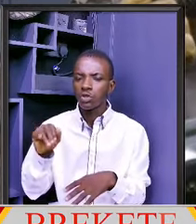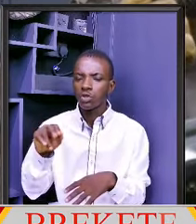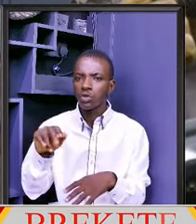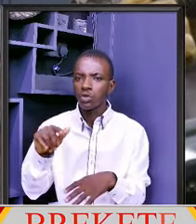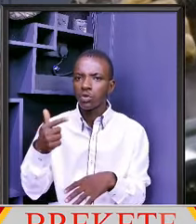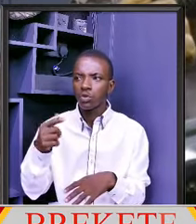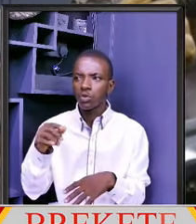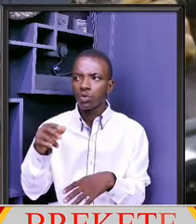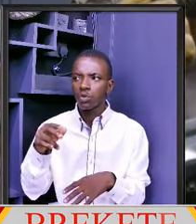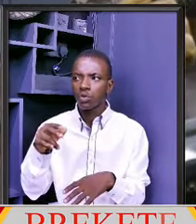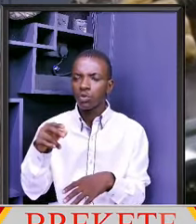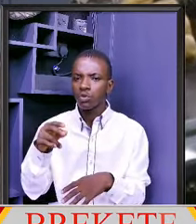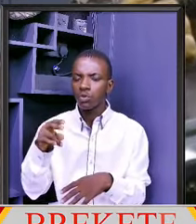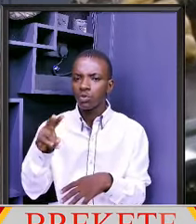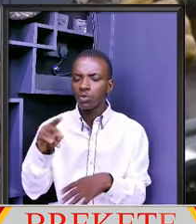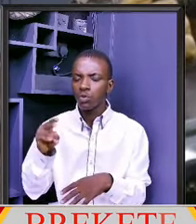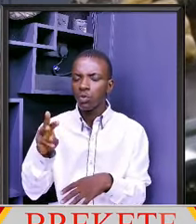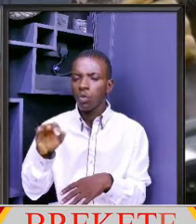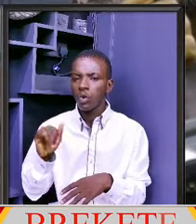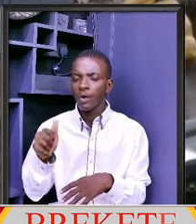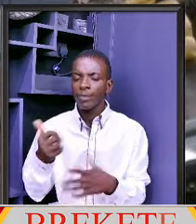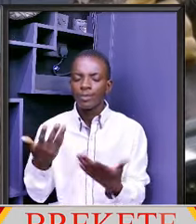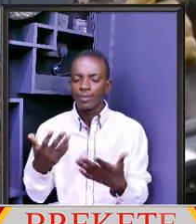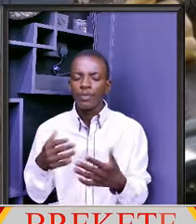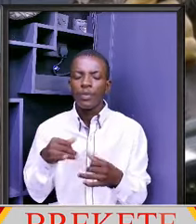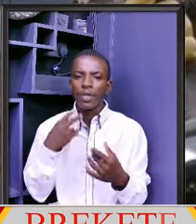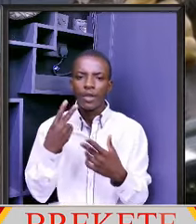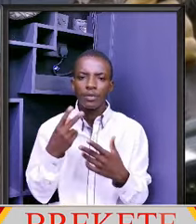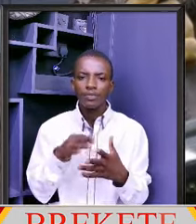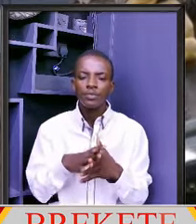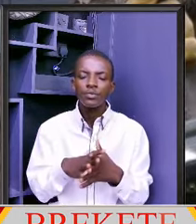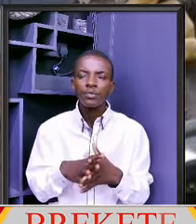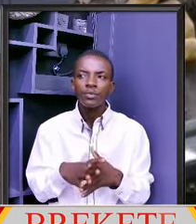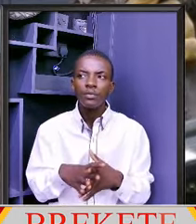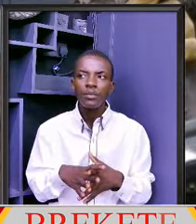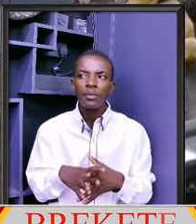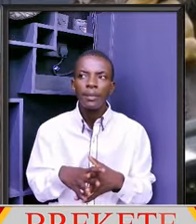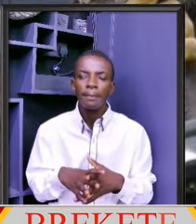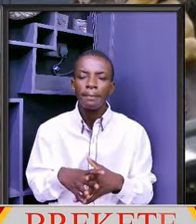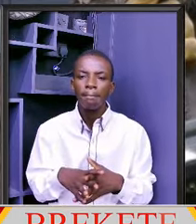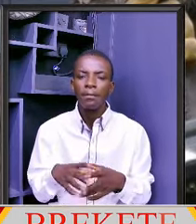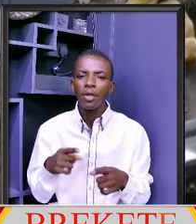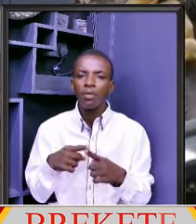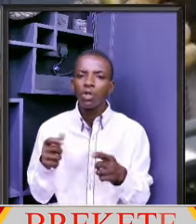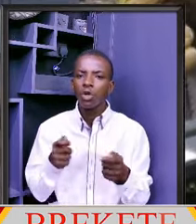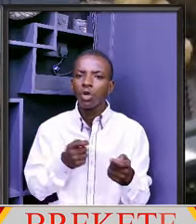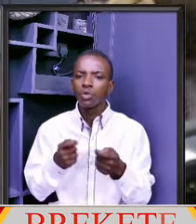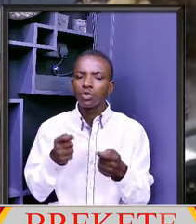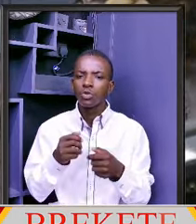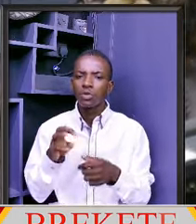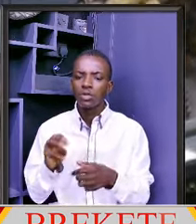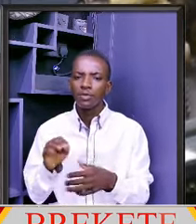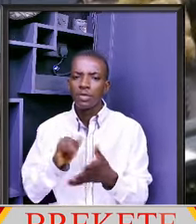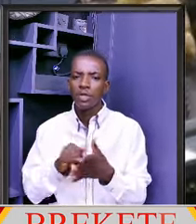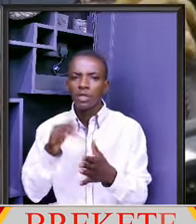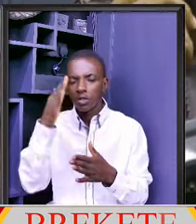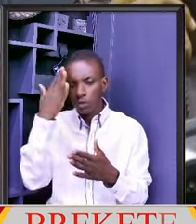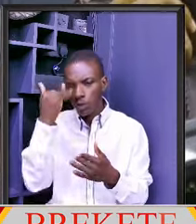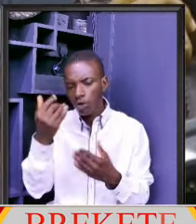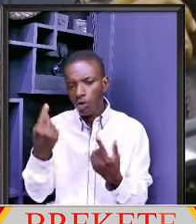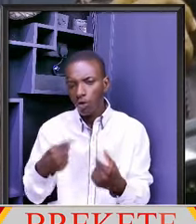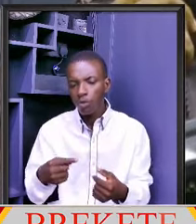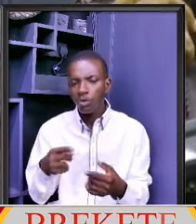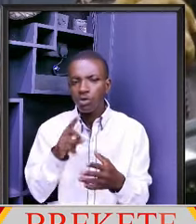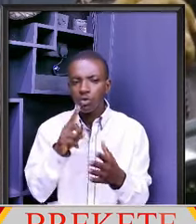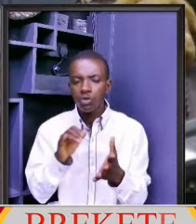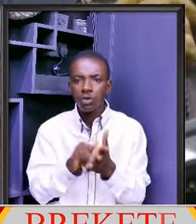courage. We should have organized these boys. He looked at the window, he said, see them there. But you say you are controlling them. I said, sir, that is why we came,